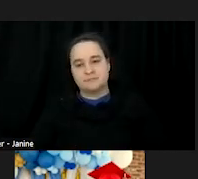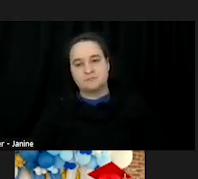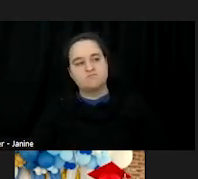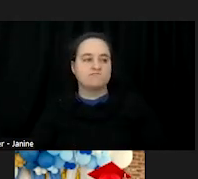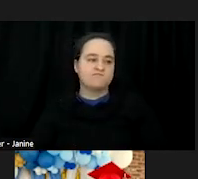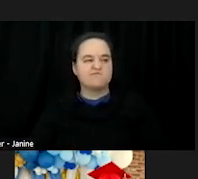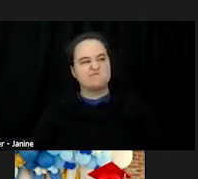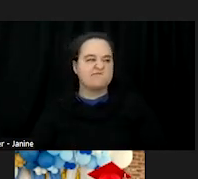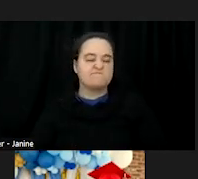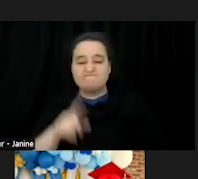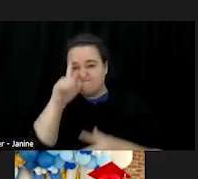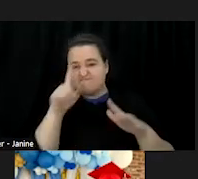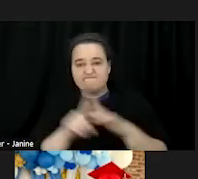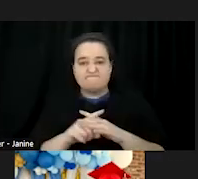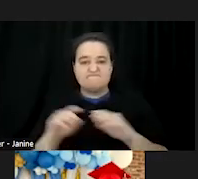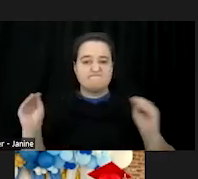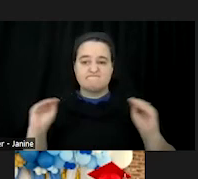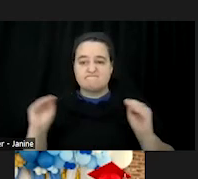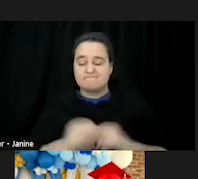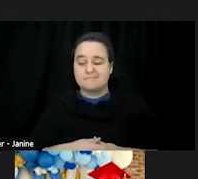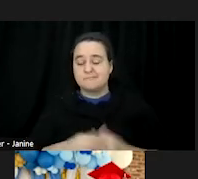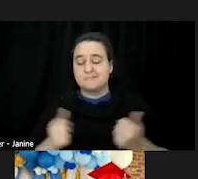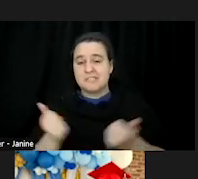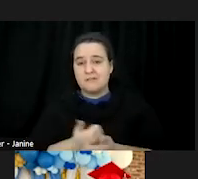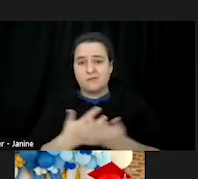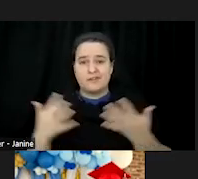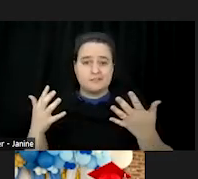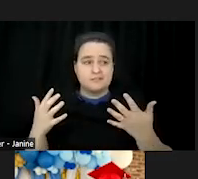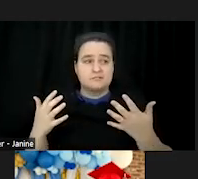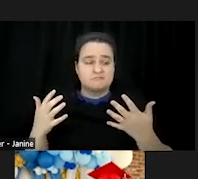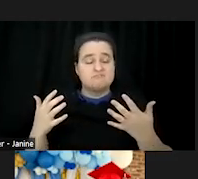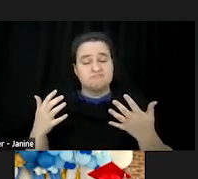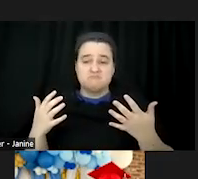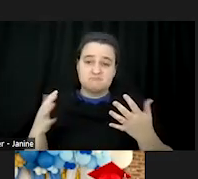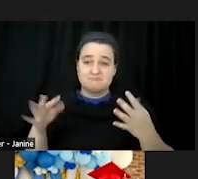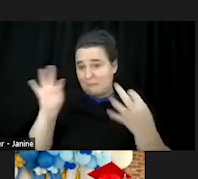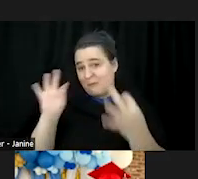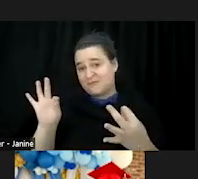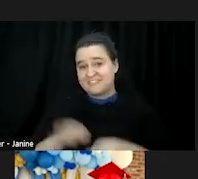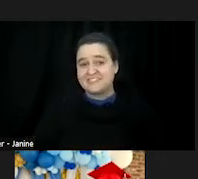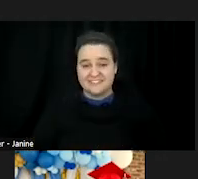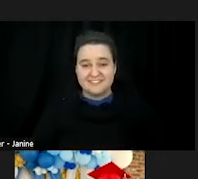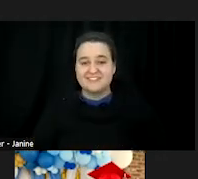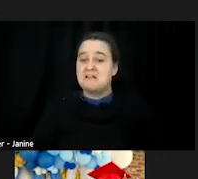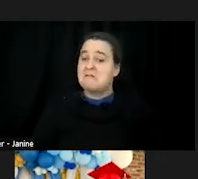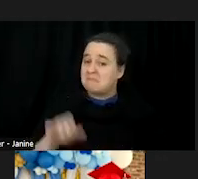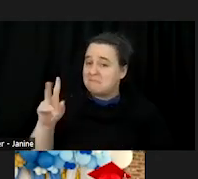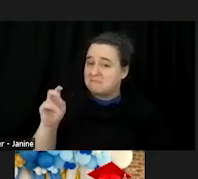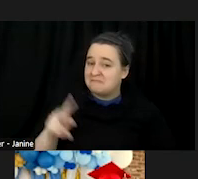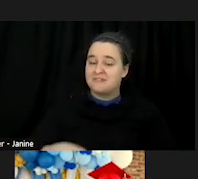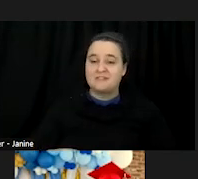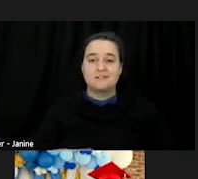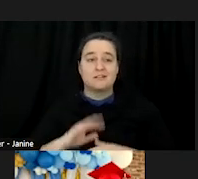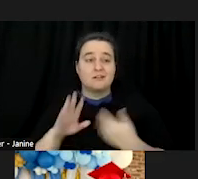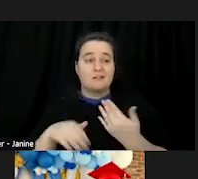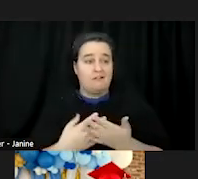I can't really think of anything. Like, everything's, you know, kind of perfect. But okay. All I